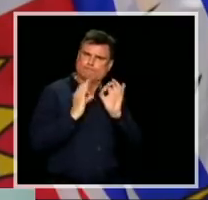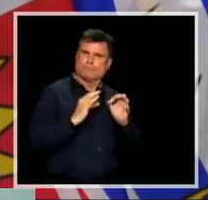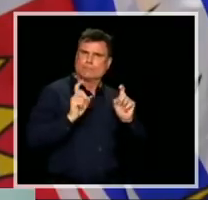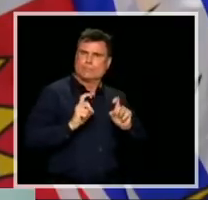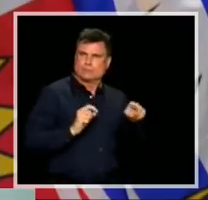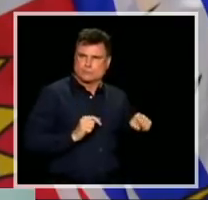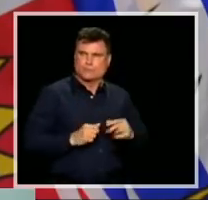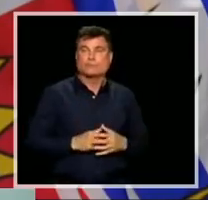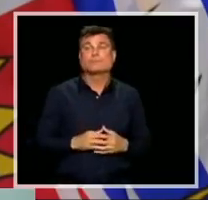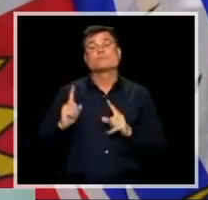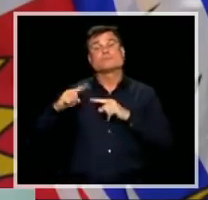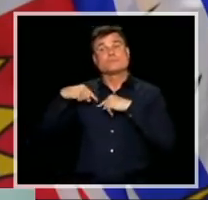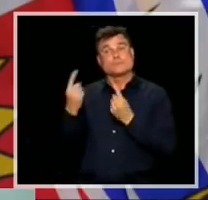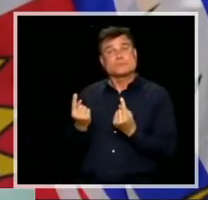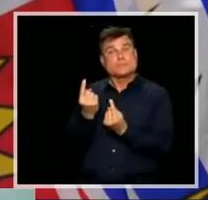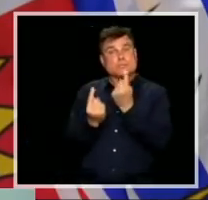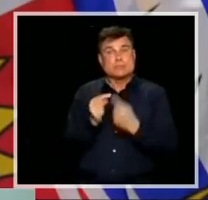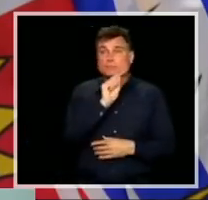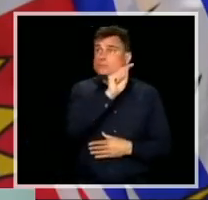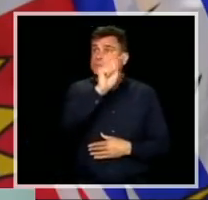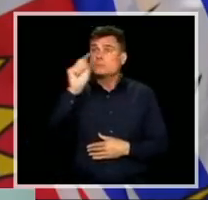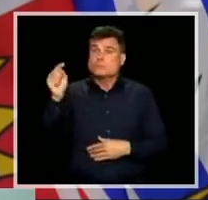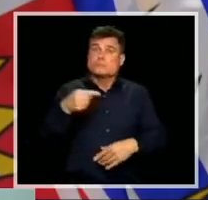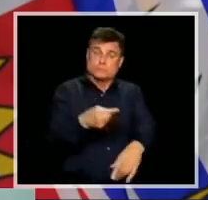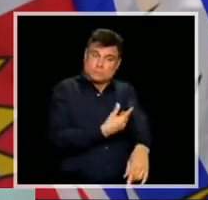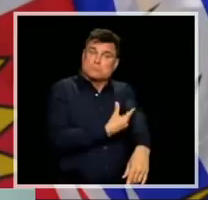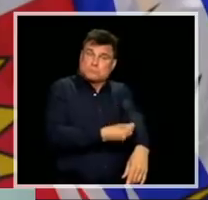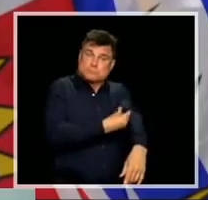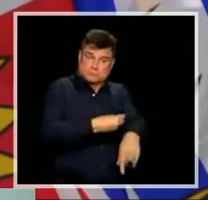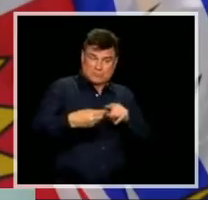that. Chad Pawson, CBC.